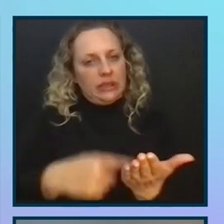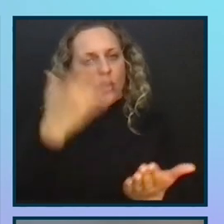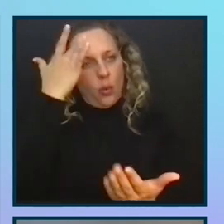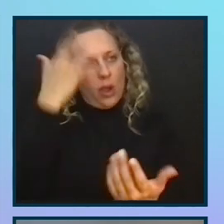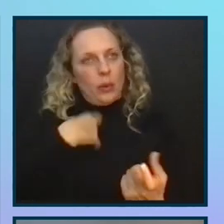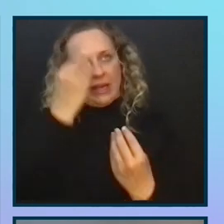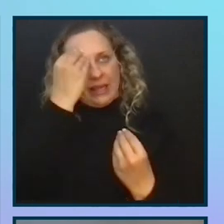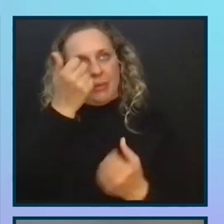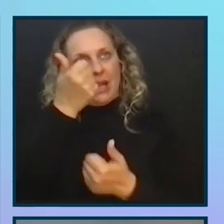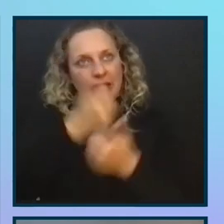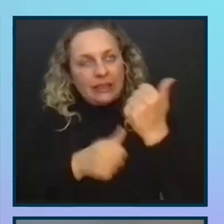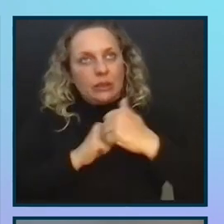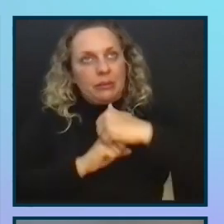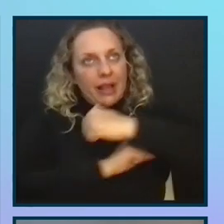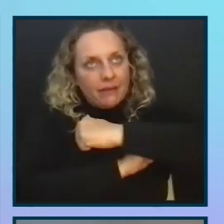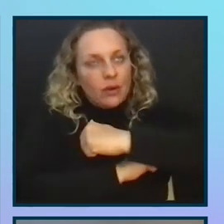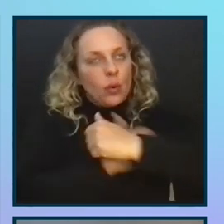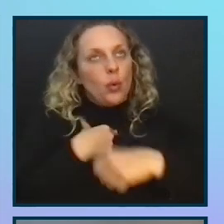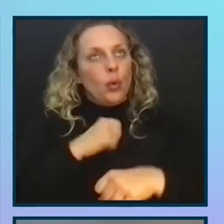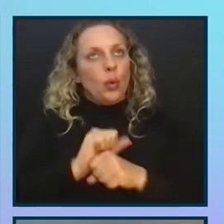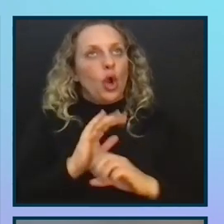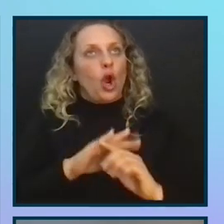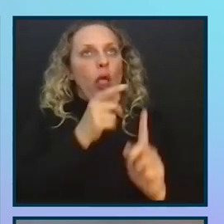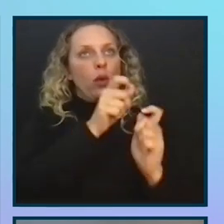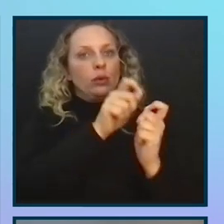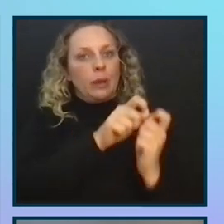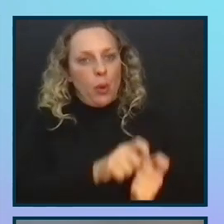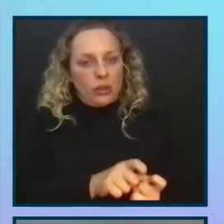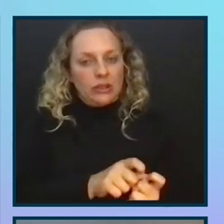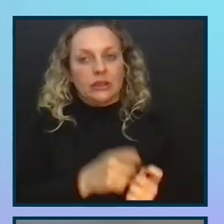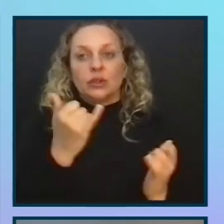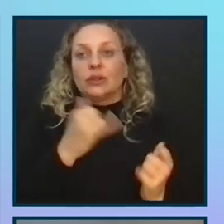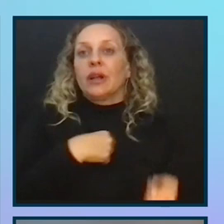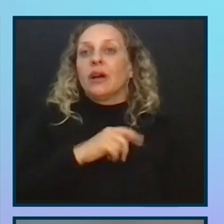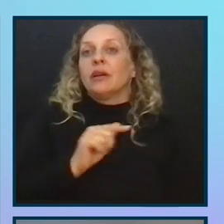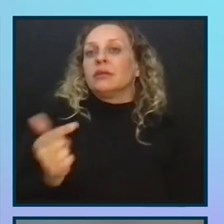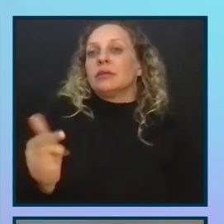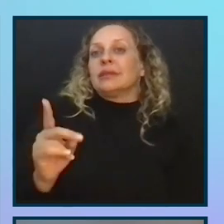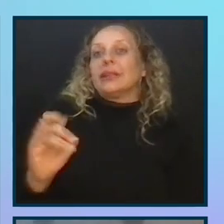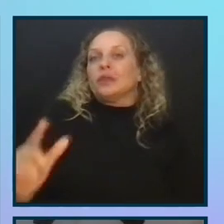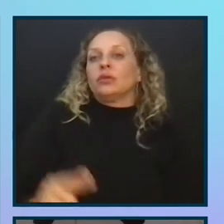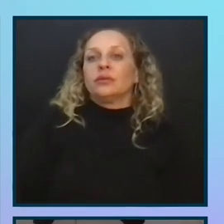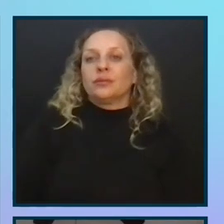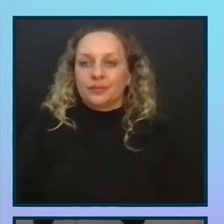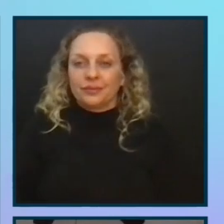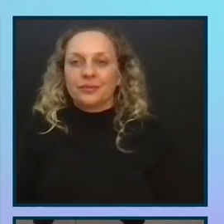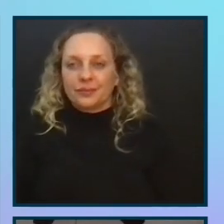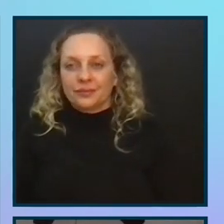about each platform when we're working on components. So with that, I'll hand it over to Daniel.